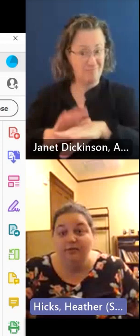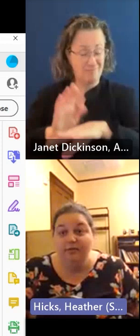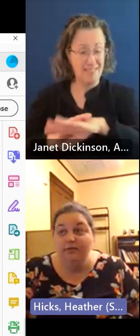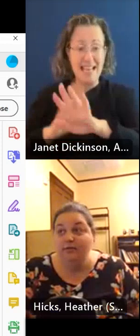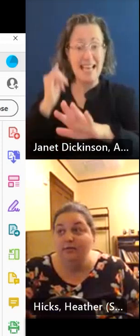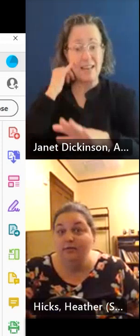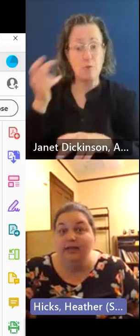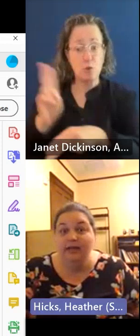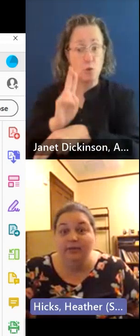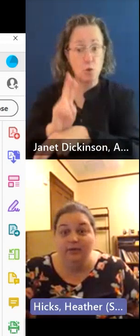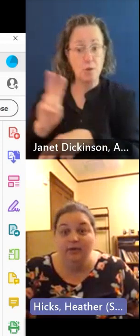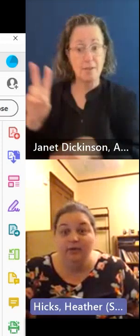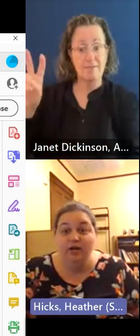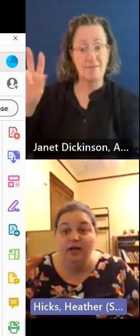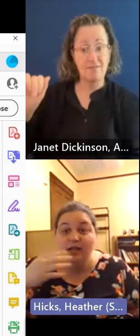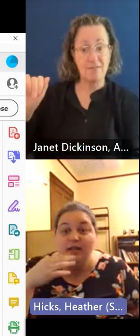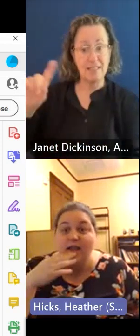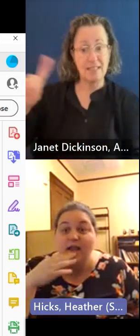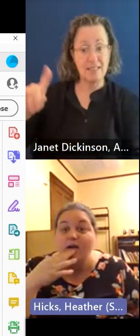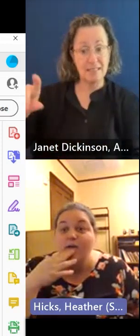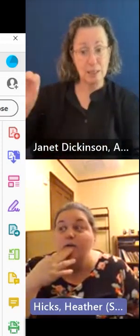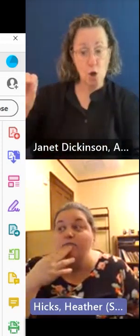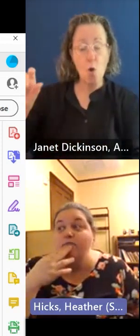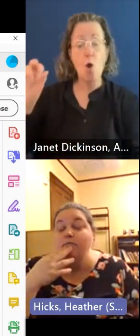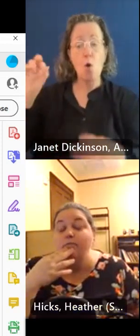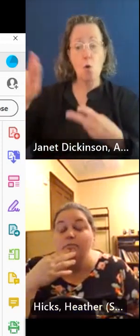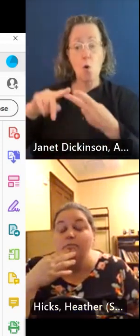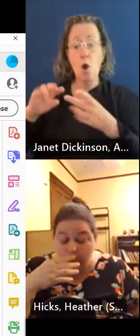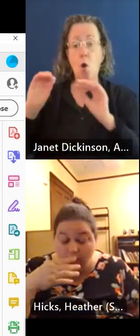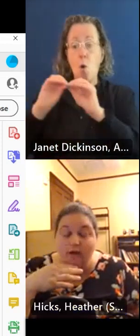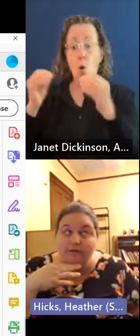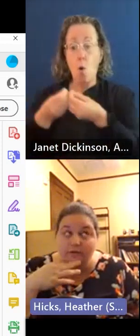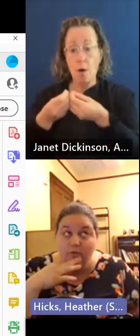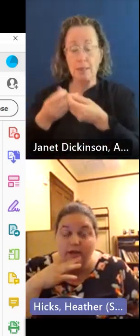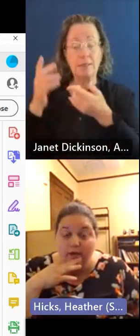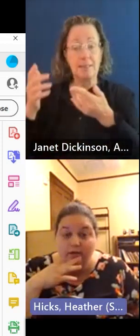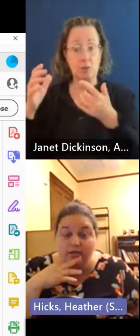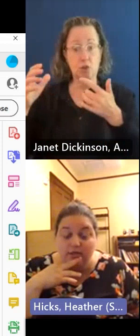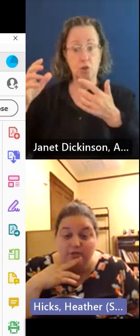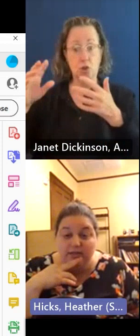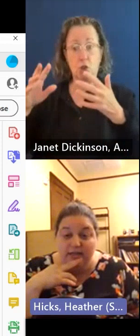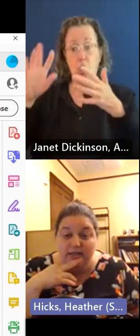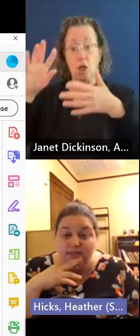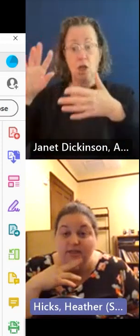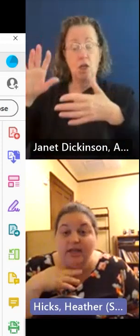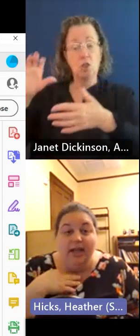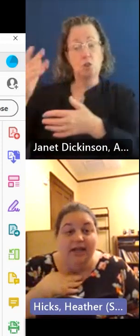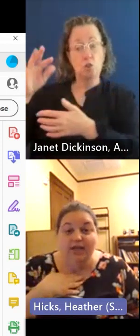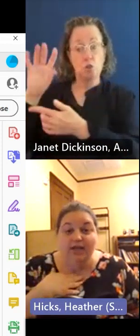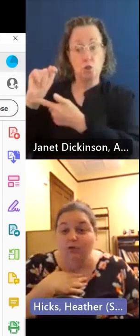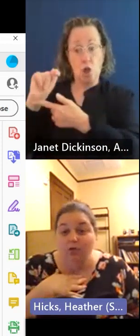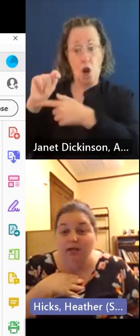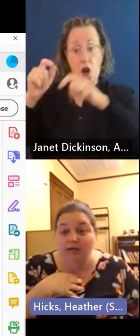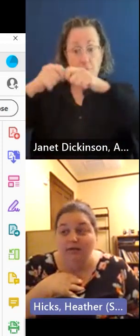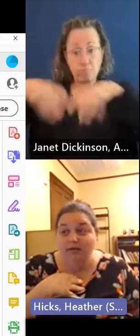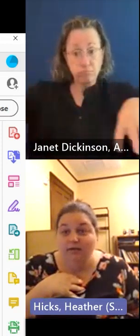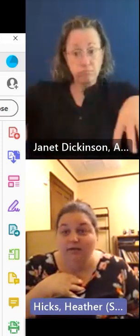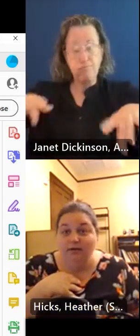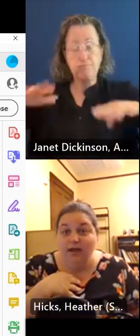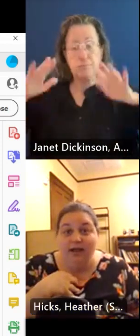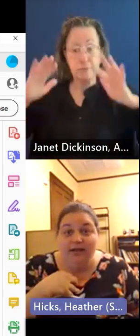Visio or like an org chart, they are often quite hard to understand, and I don't know